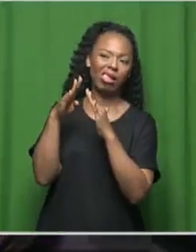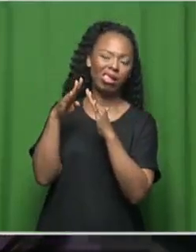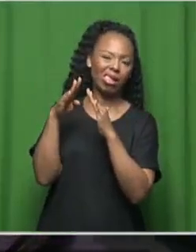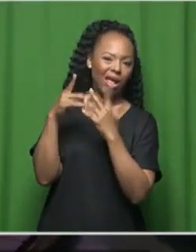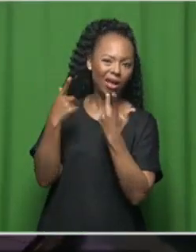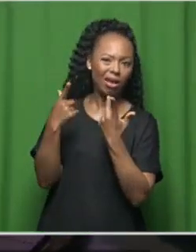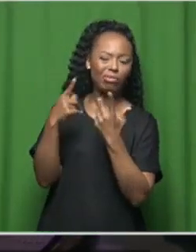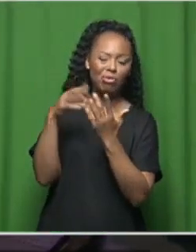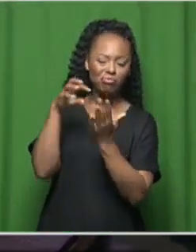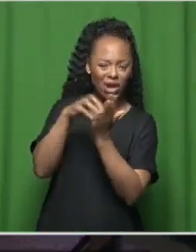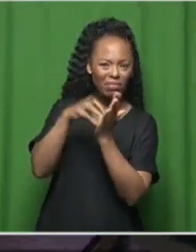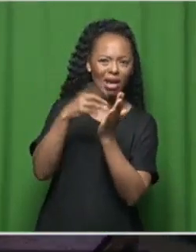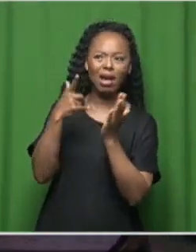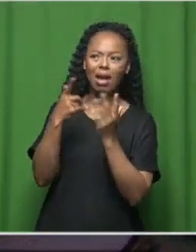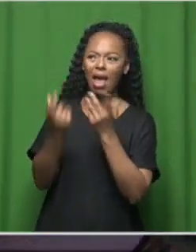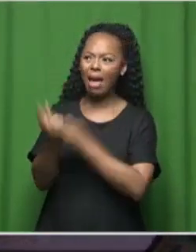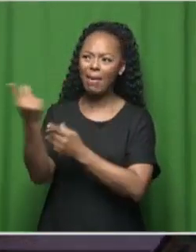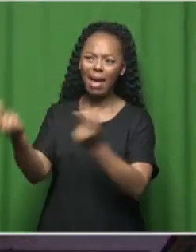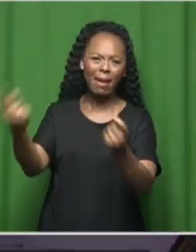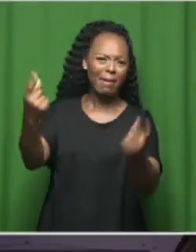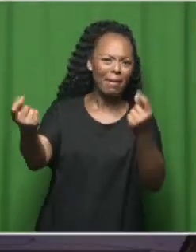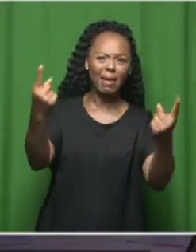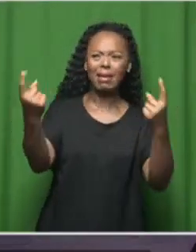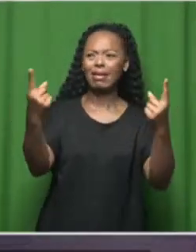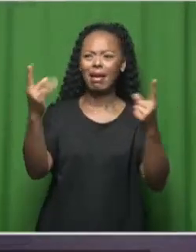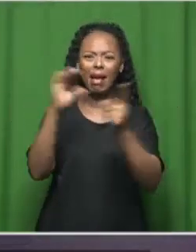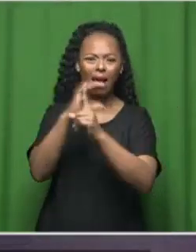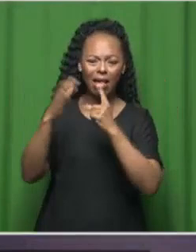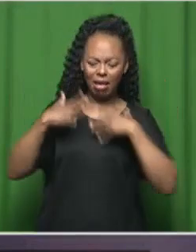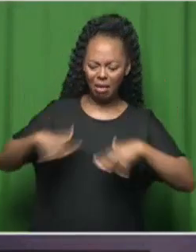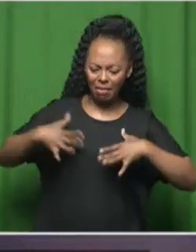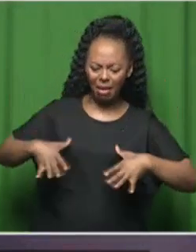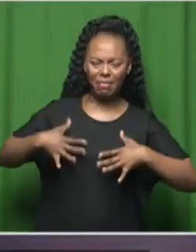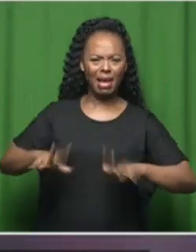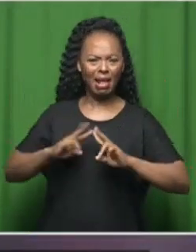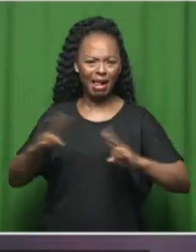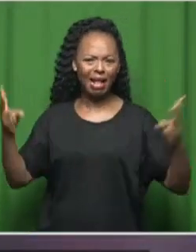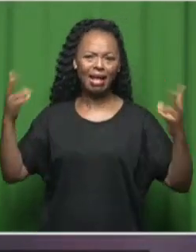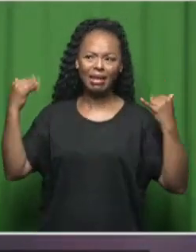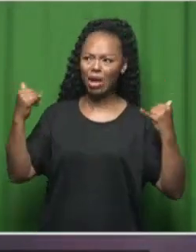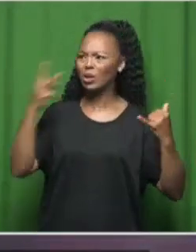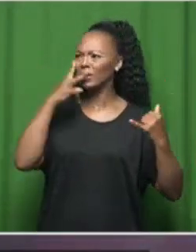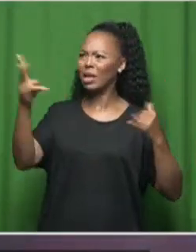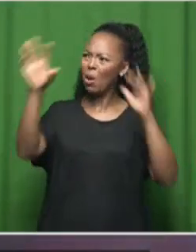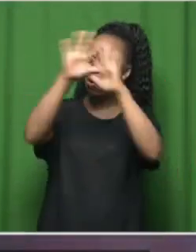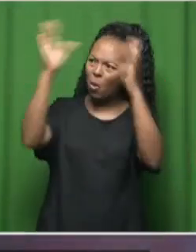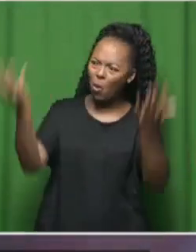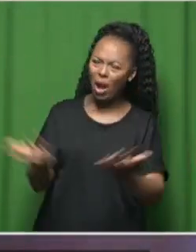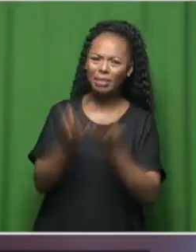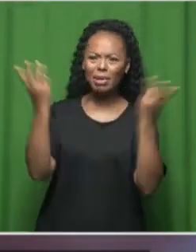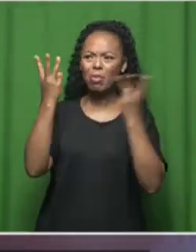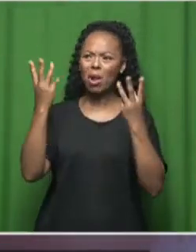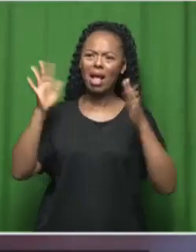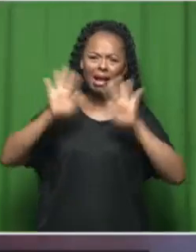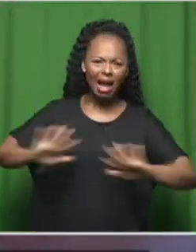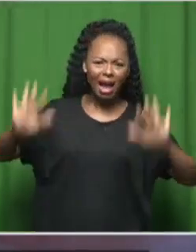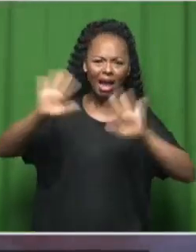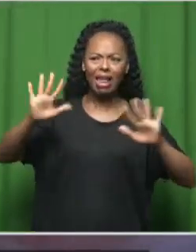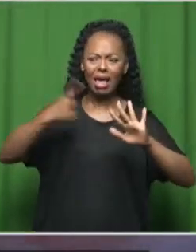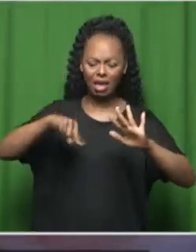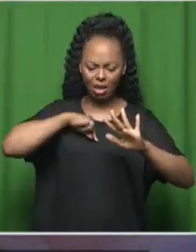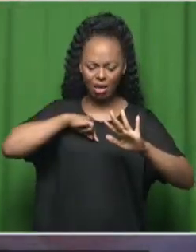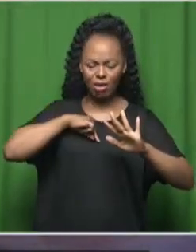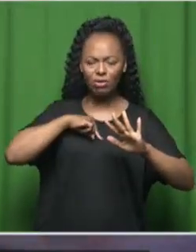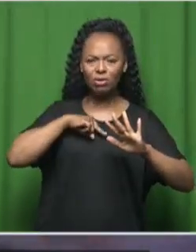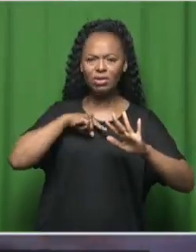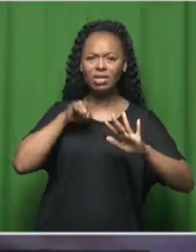Nguni print that we see, like it's literally all over the world. It's not even just South Africa. I see it now. People are changing colorways. It's